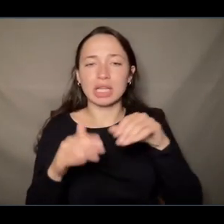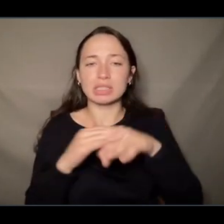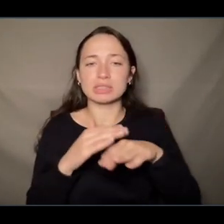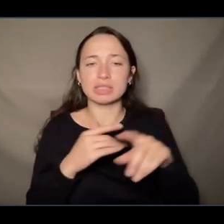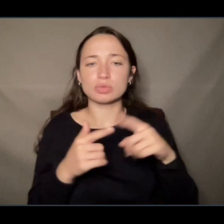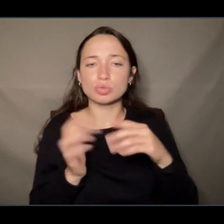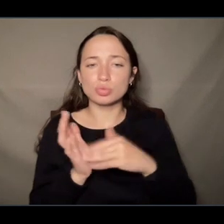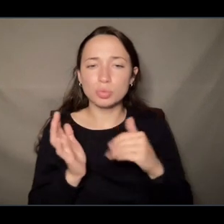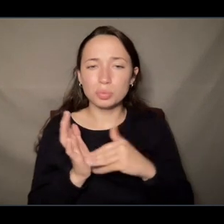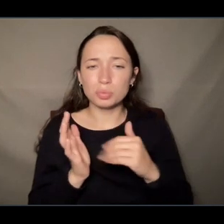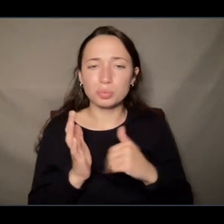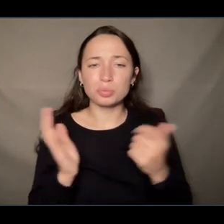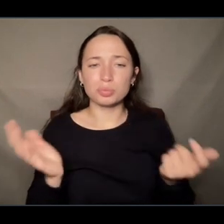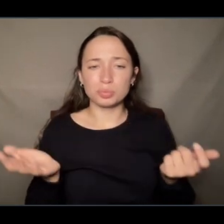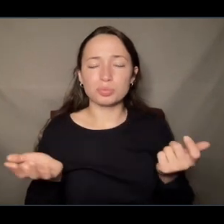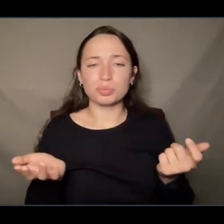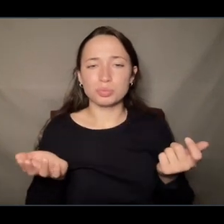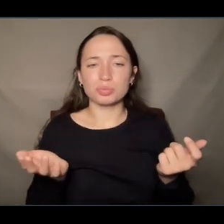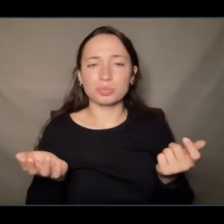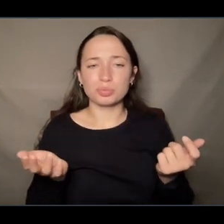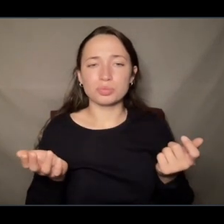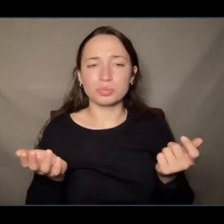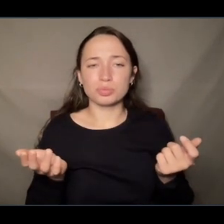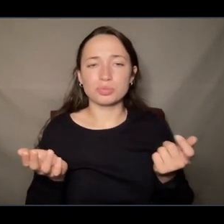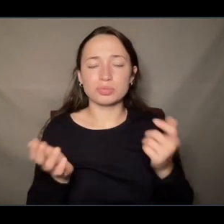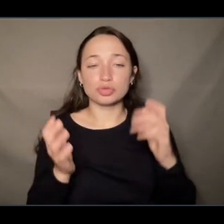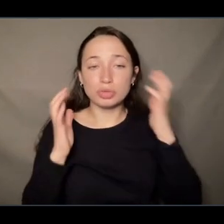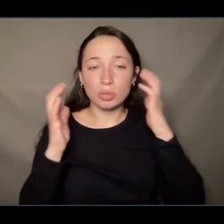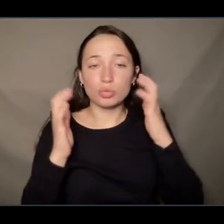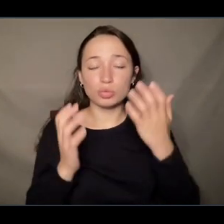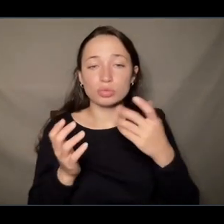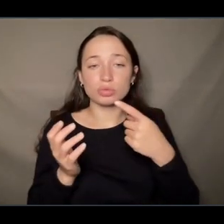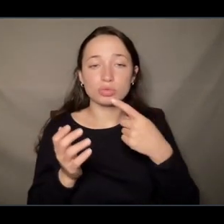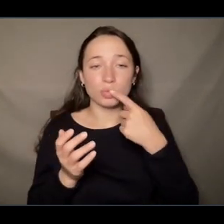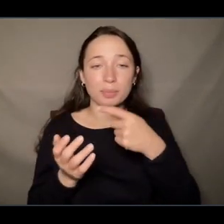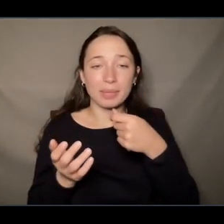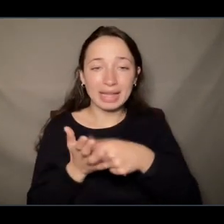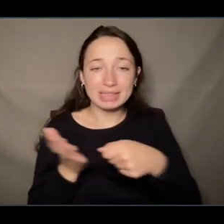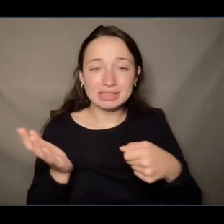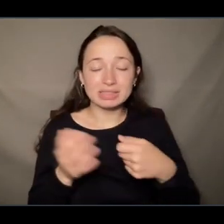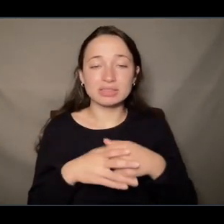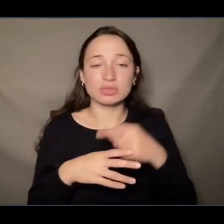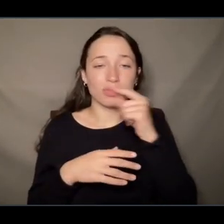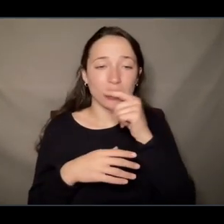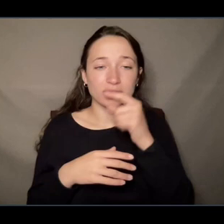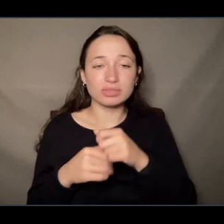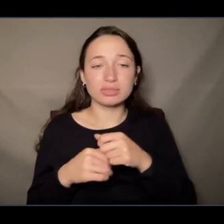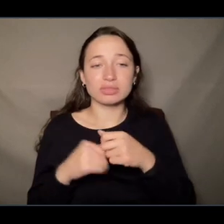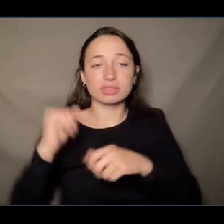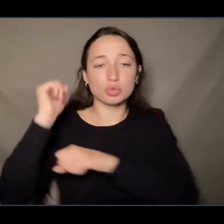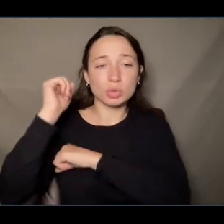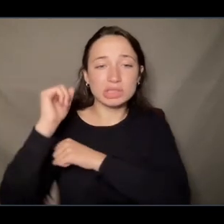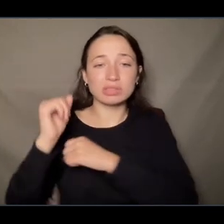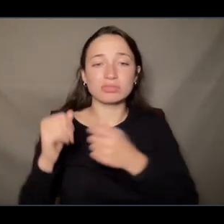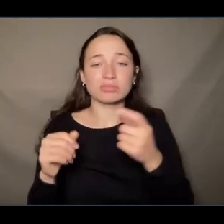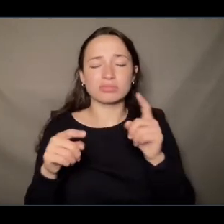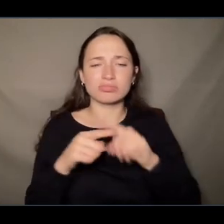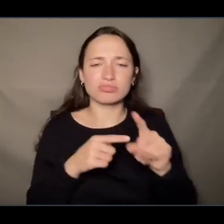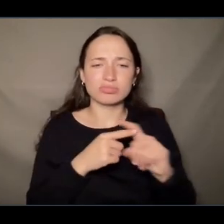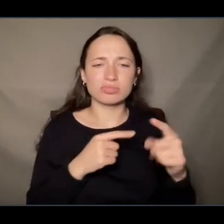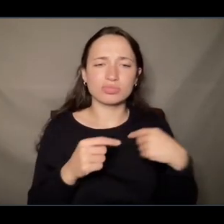spread of the disease, they needed access to soap, shampoo, you know, toothpaste, toothbrush,